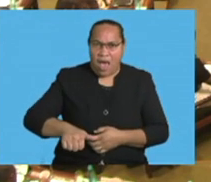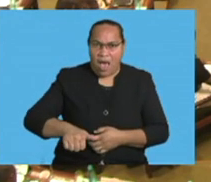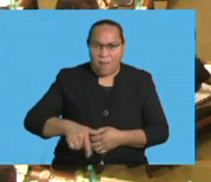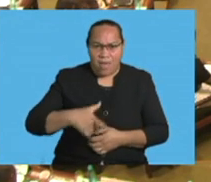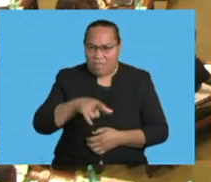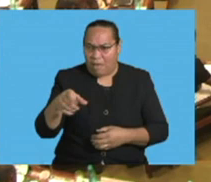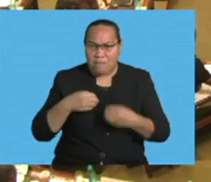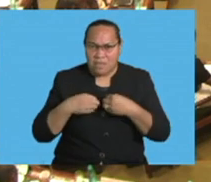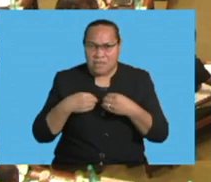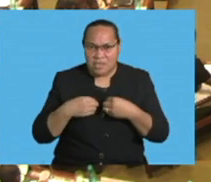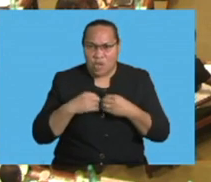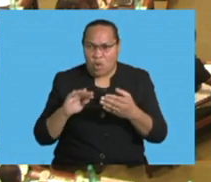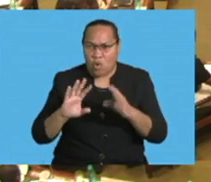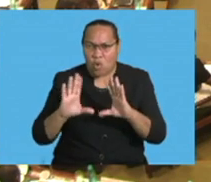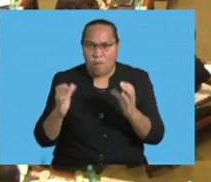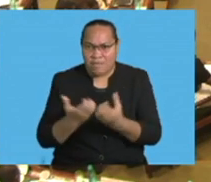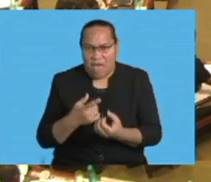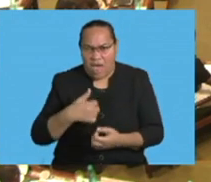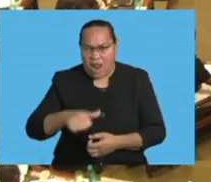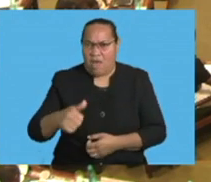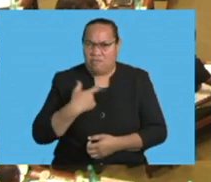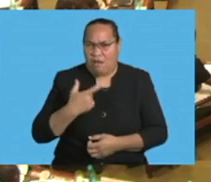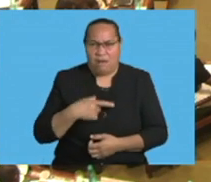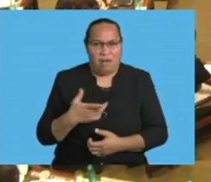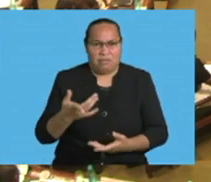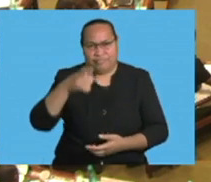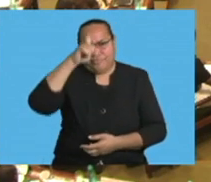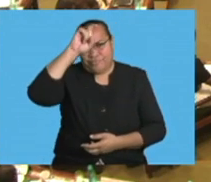Committee because this, of